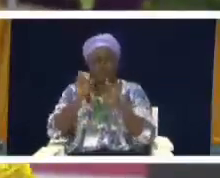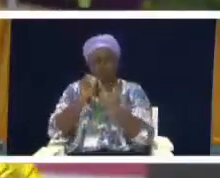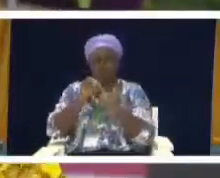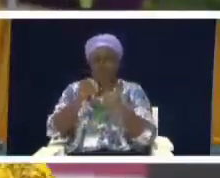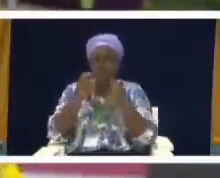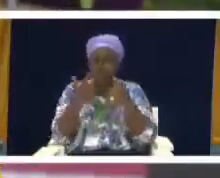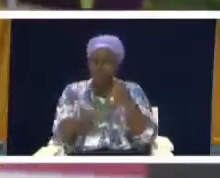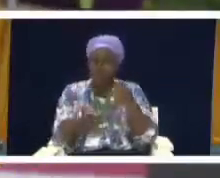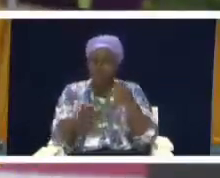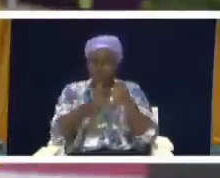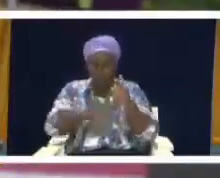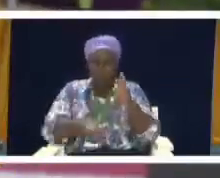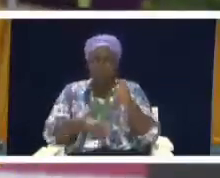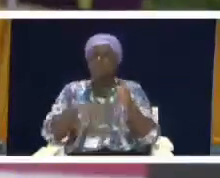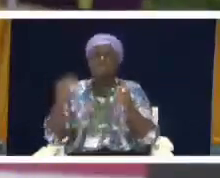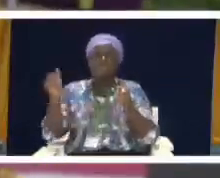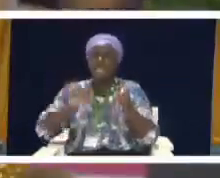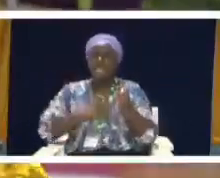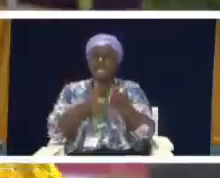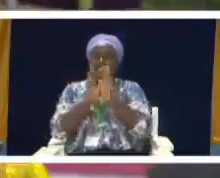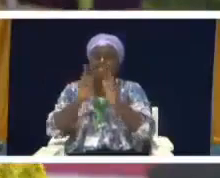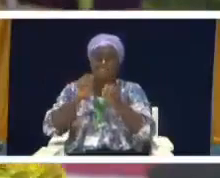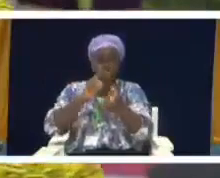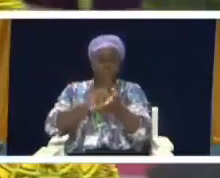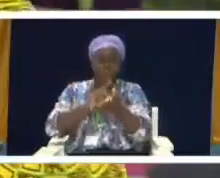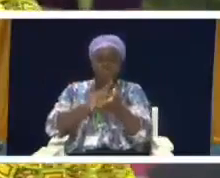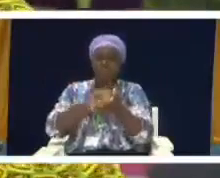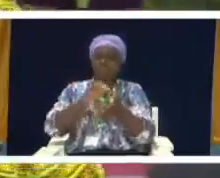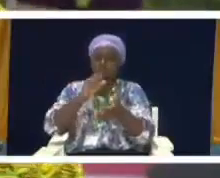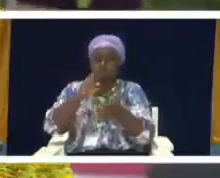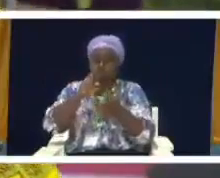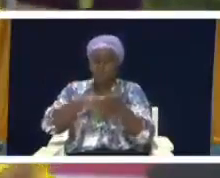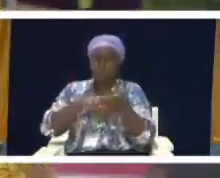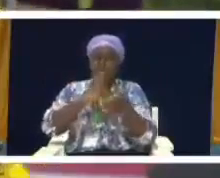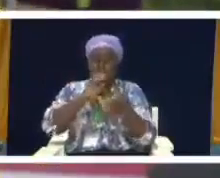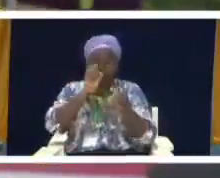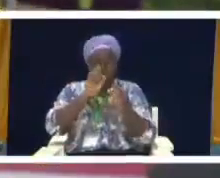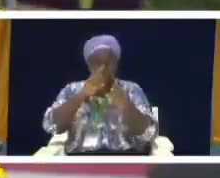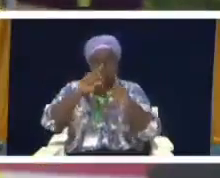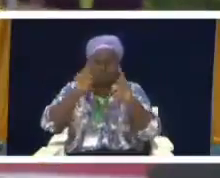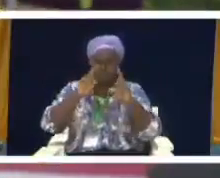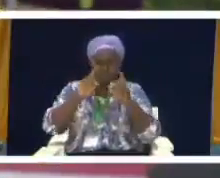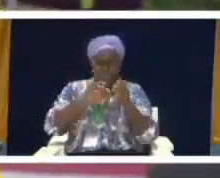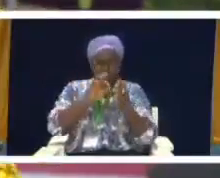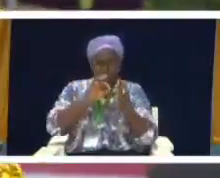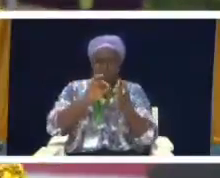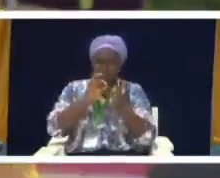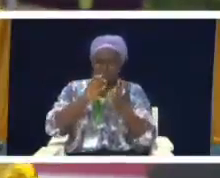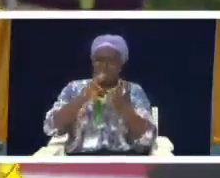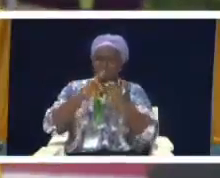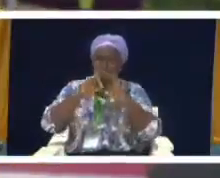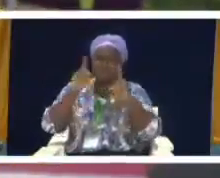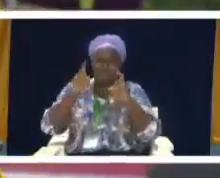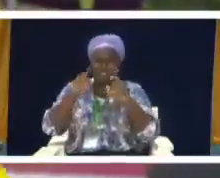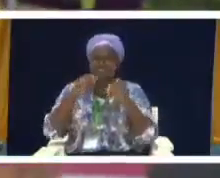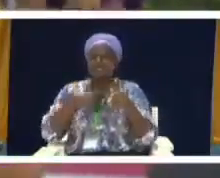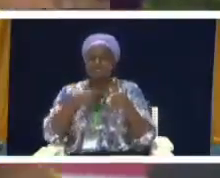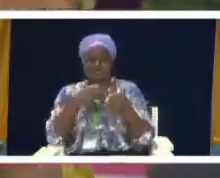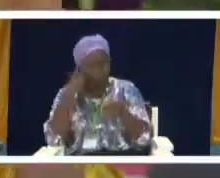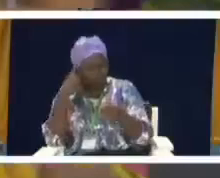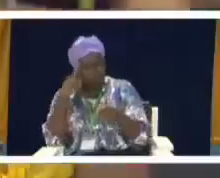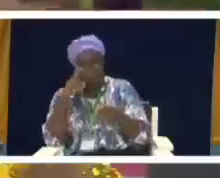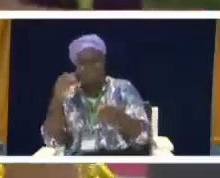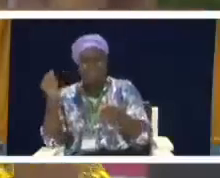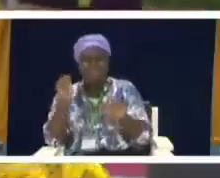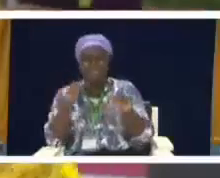what exactly are you treating me for? Because they gave me some drugs to be taking. And the doctor said, the test was insignificant. We